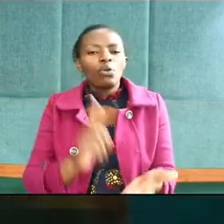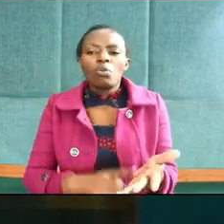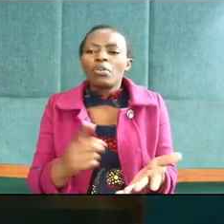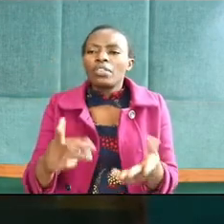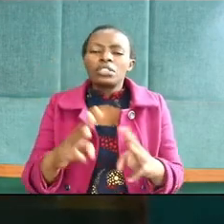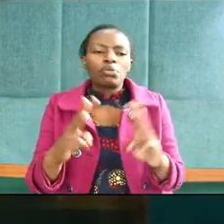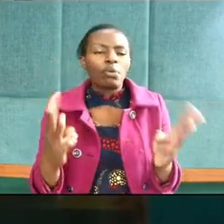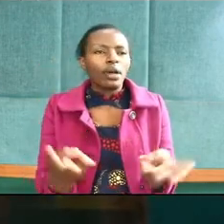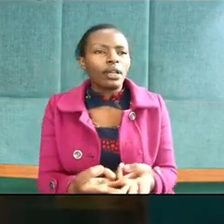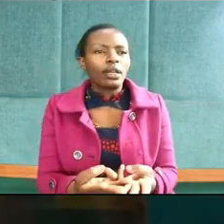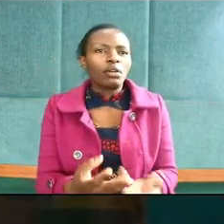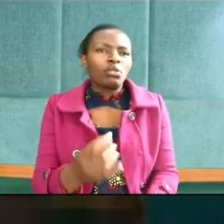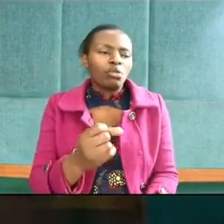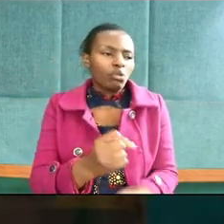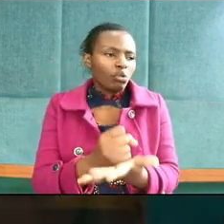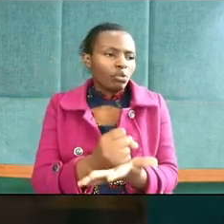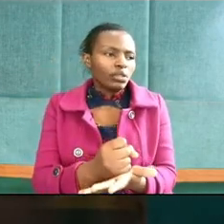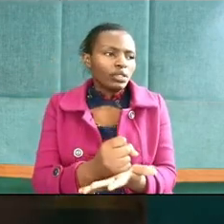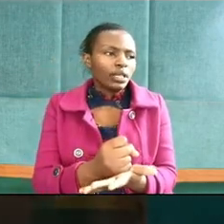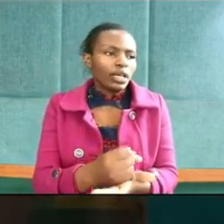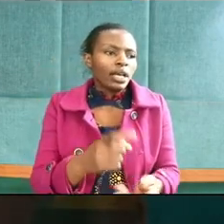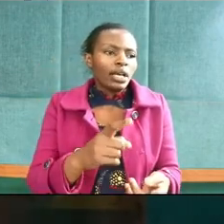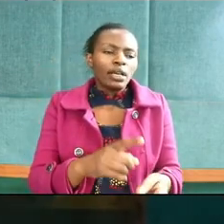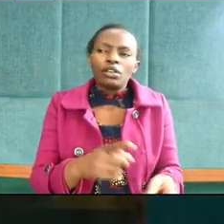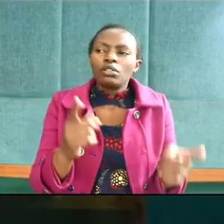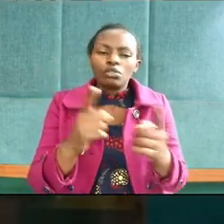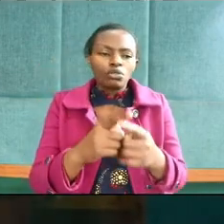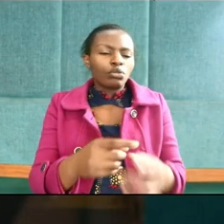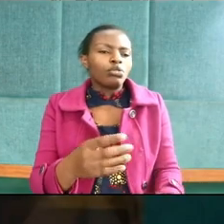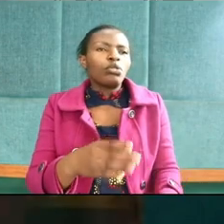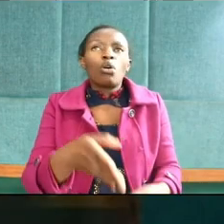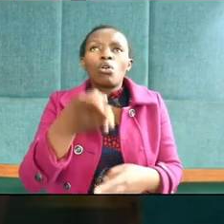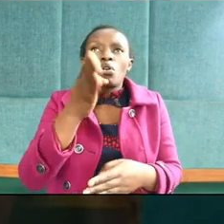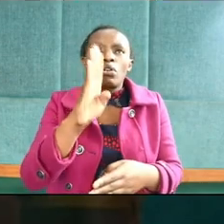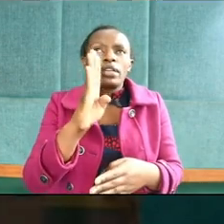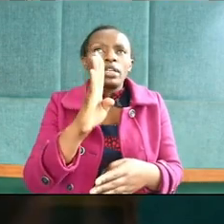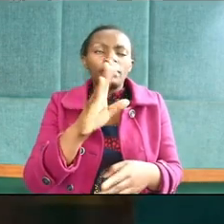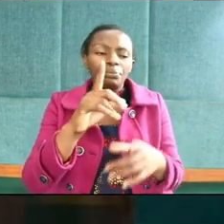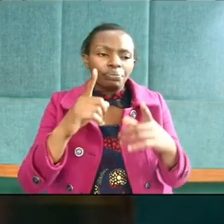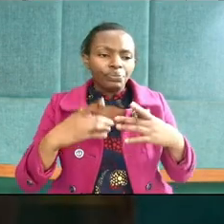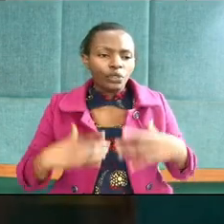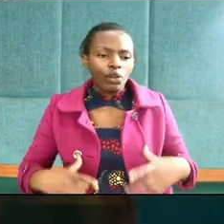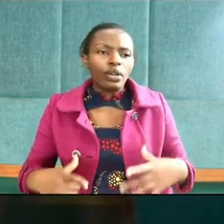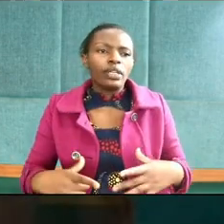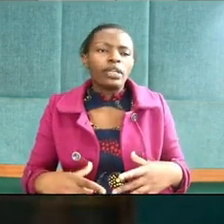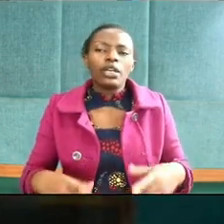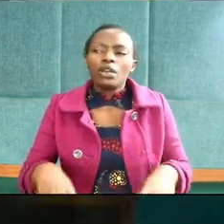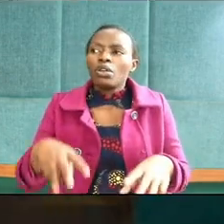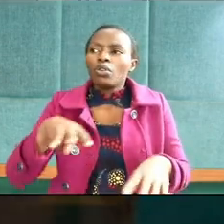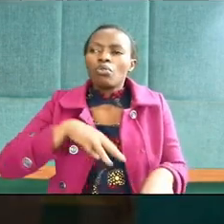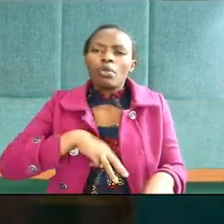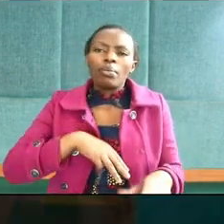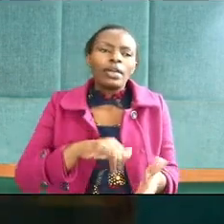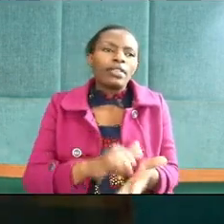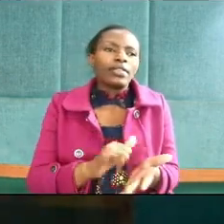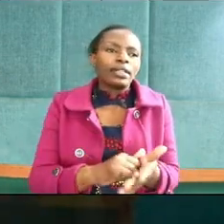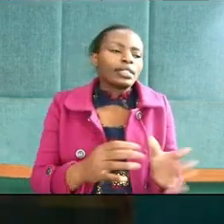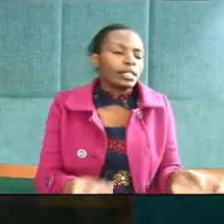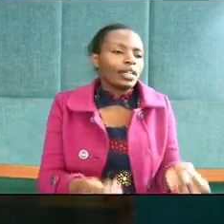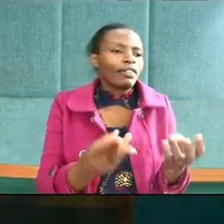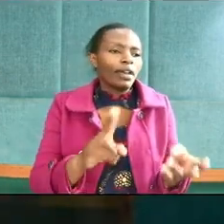owes godly women. Women who are bringing up and raising up a generation that is